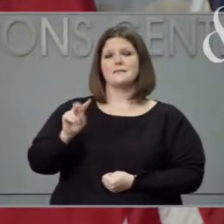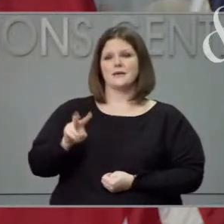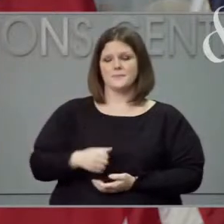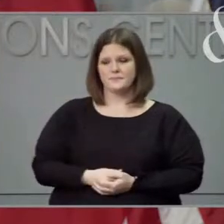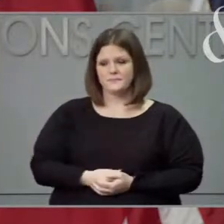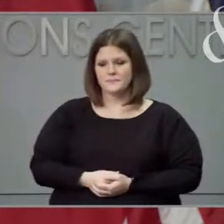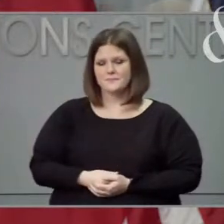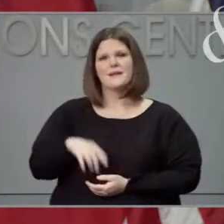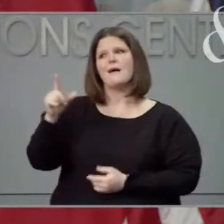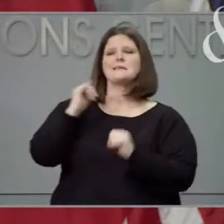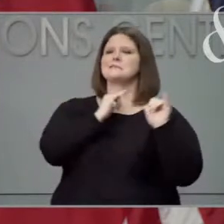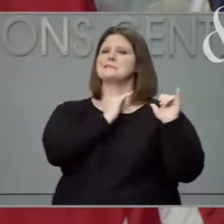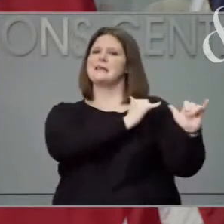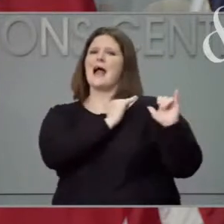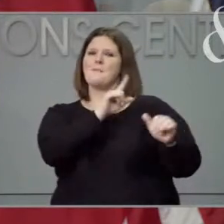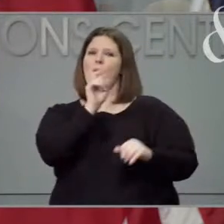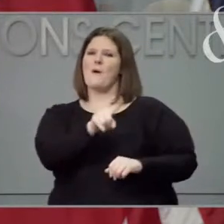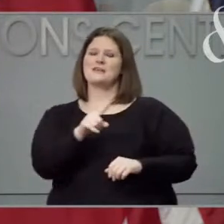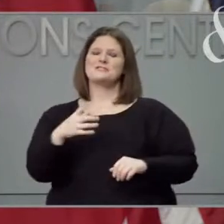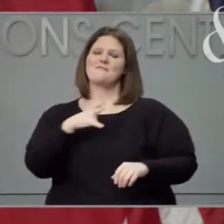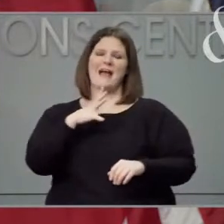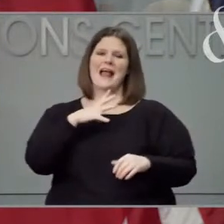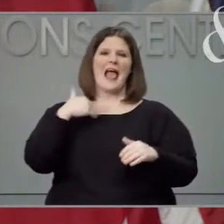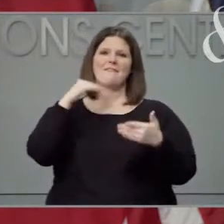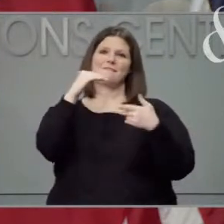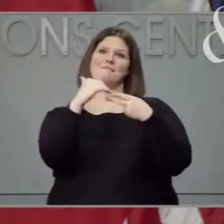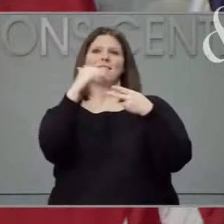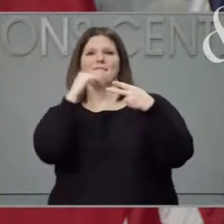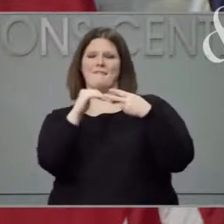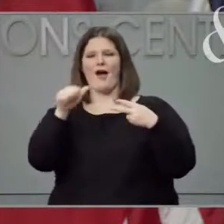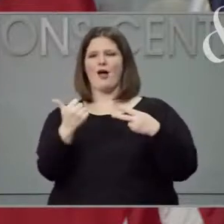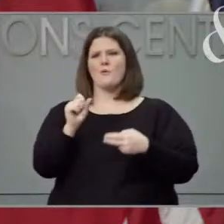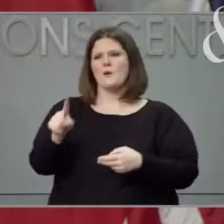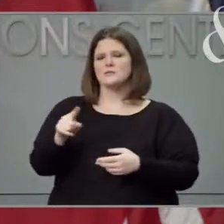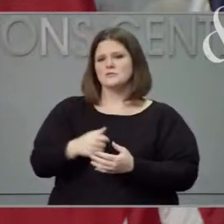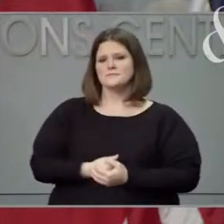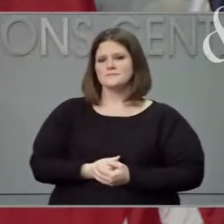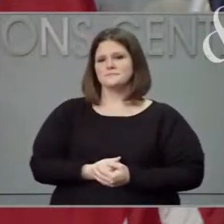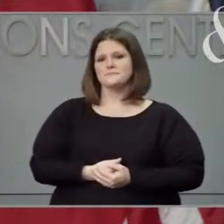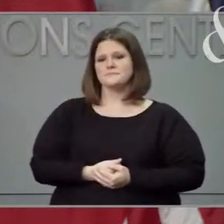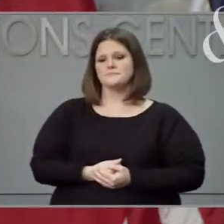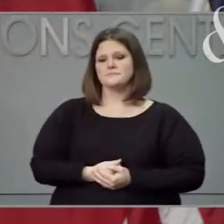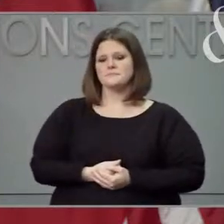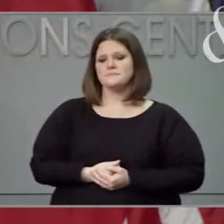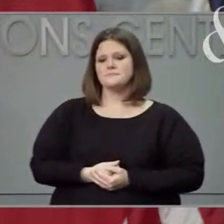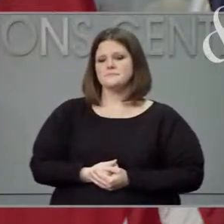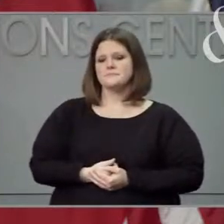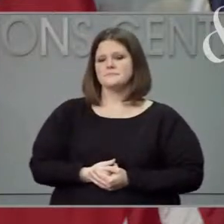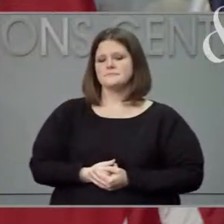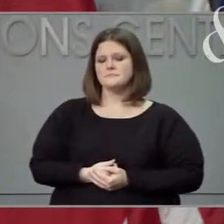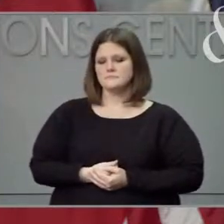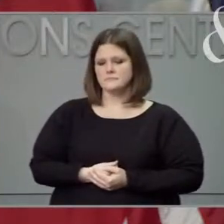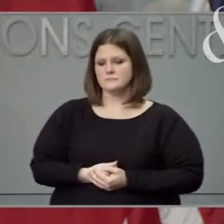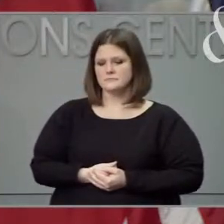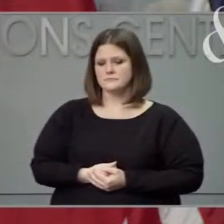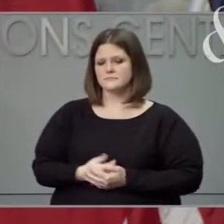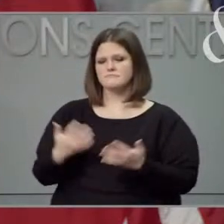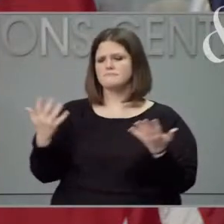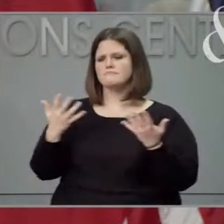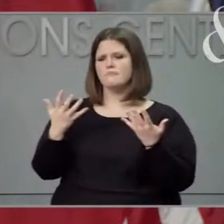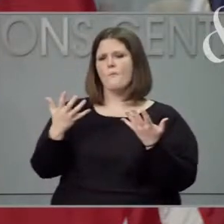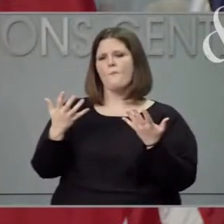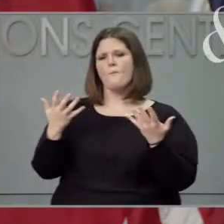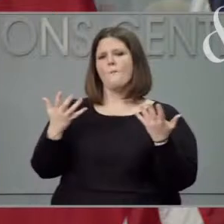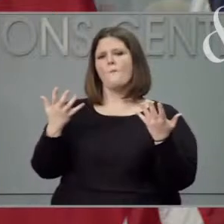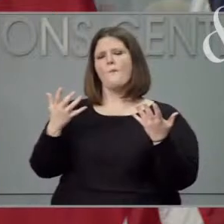Hi, that was my question. So I'll ask this one. Just what message do you want to give the public as